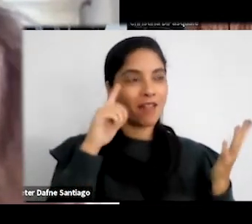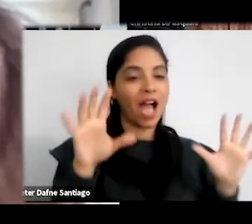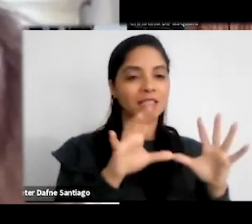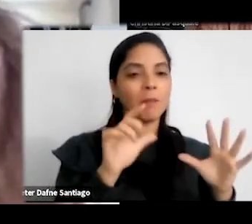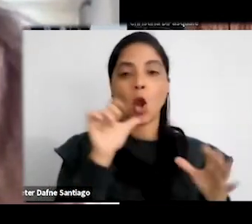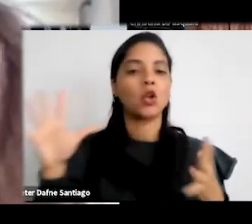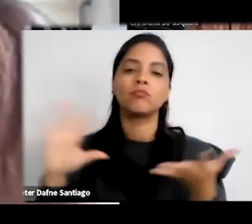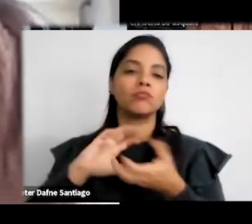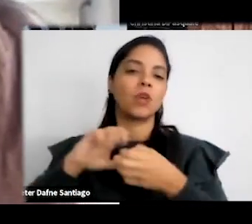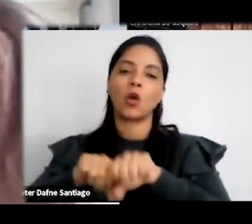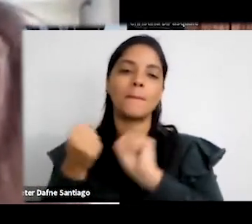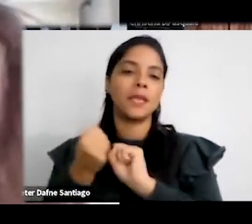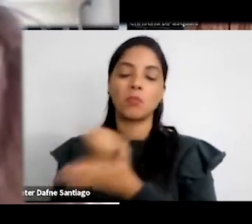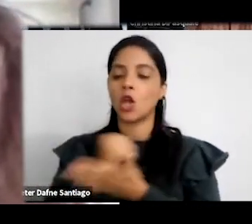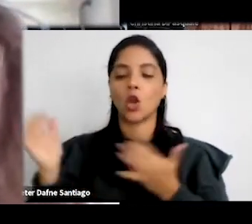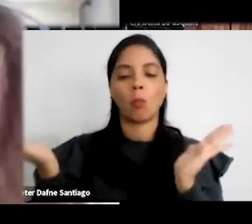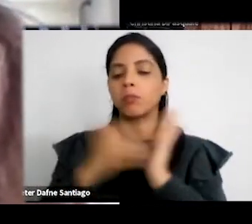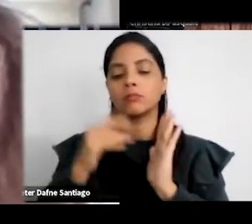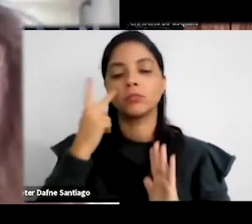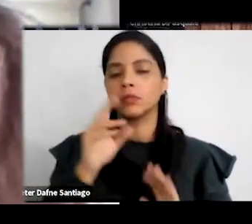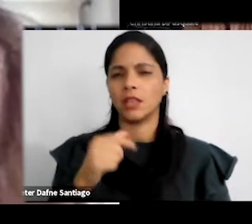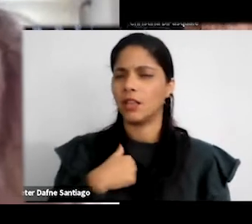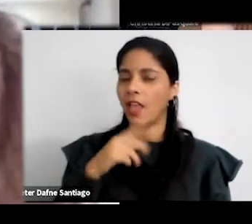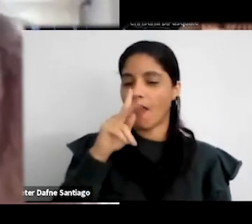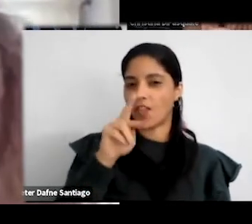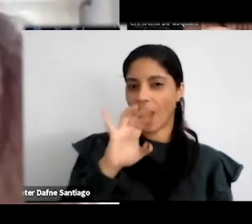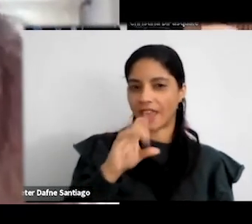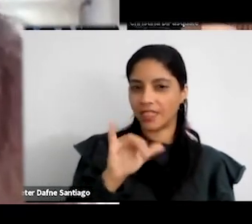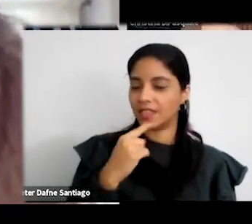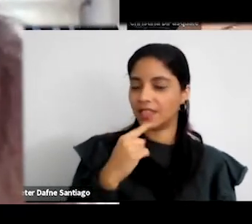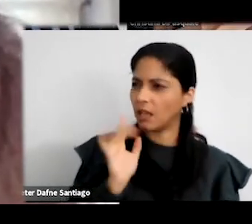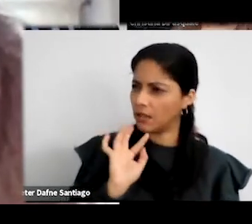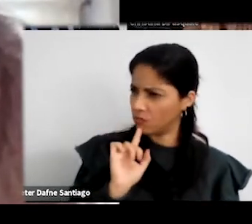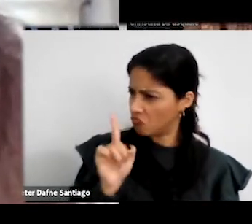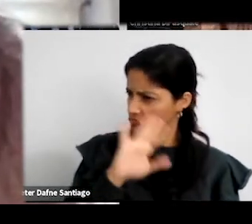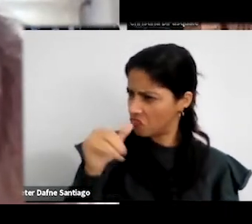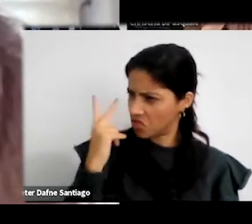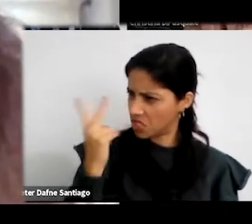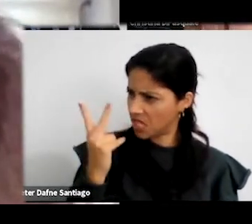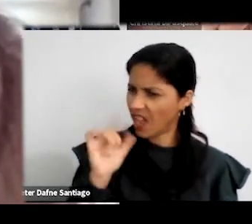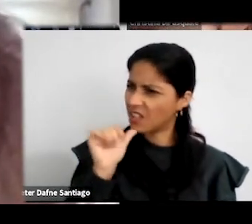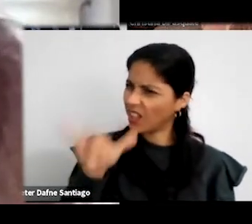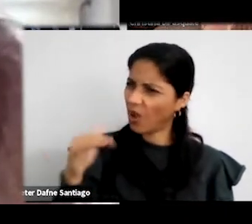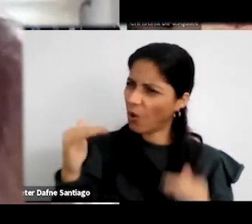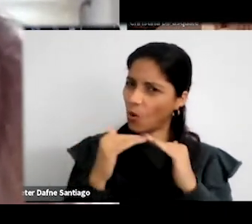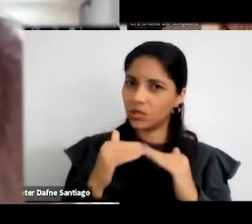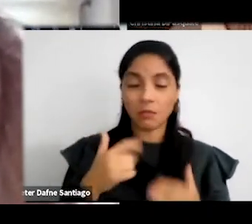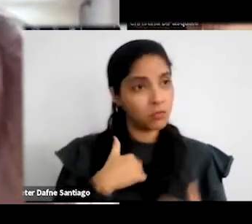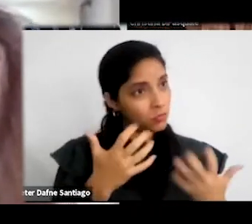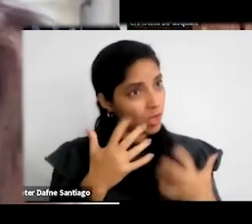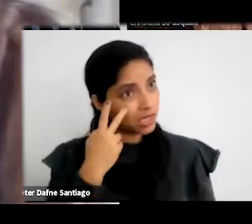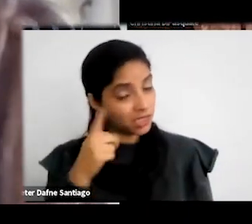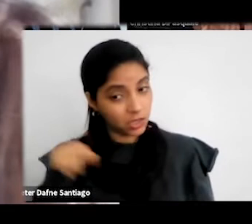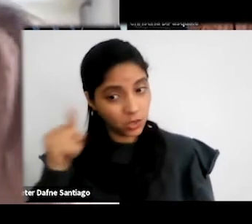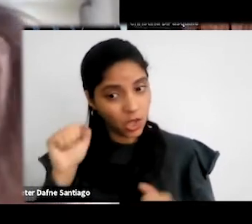Because Variety said, I didn't see anything objectionable about it. I thought it was fair, but I'll watch it a second time if WNET sends it to me. And they were like, it's erased, can't